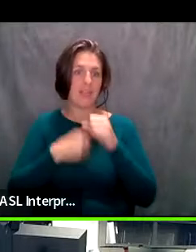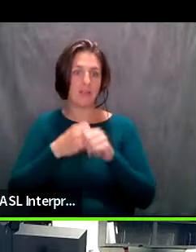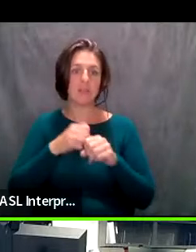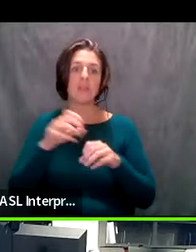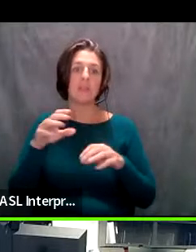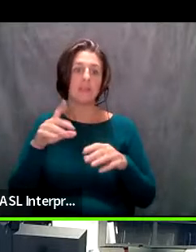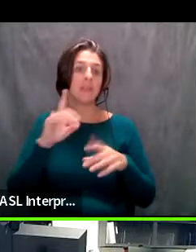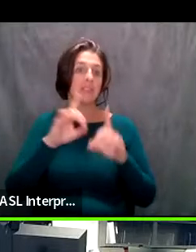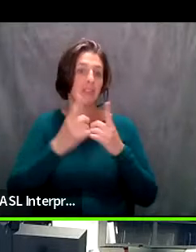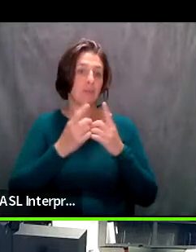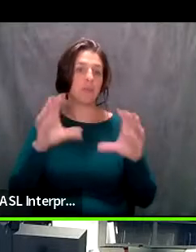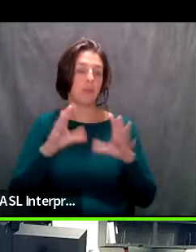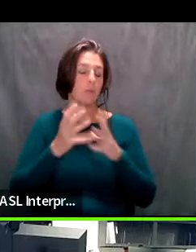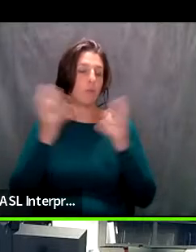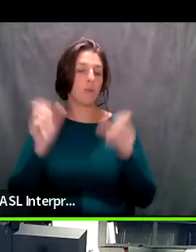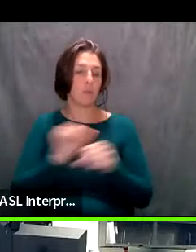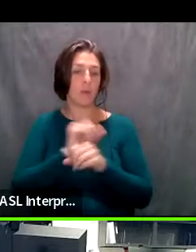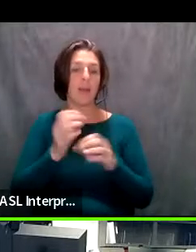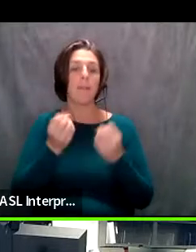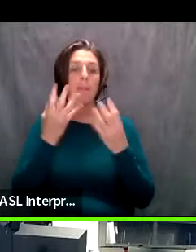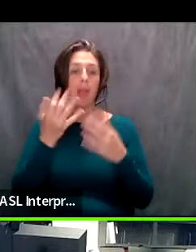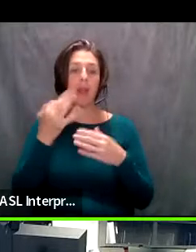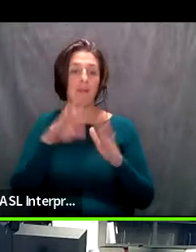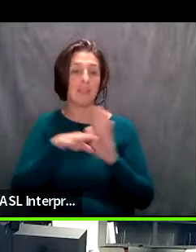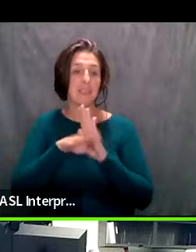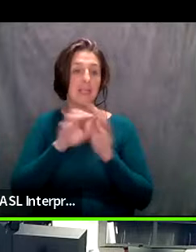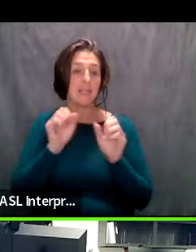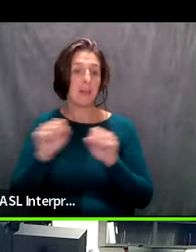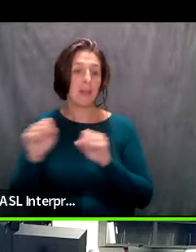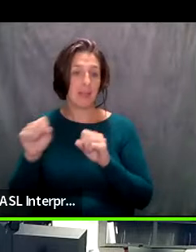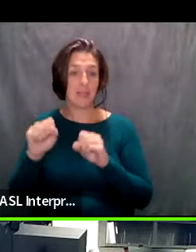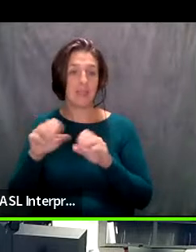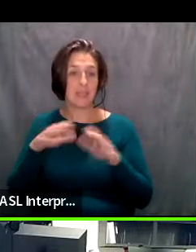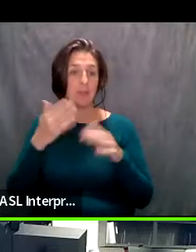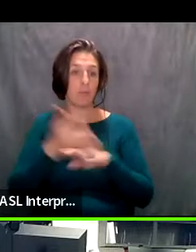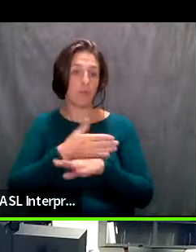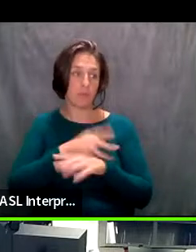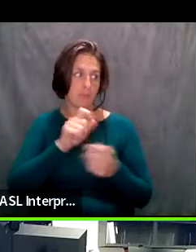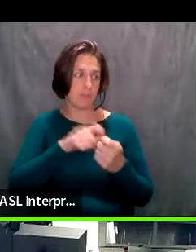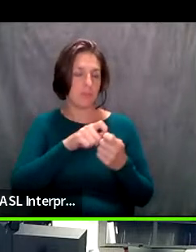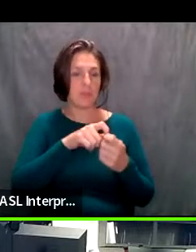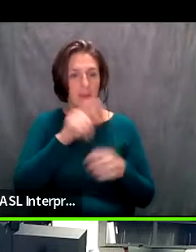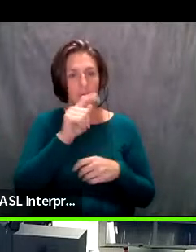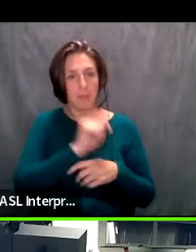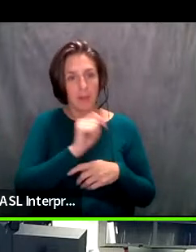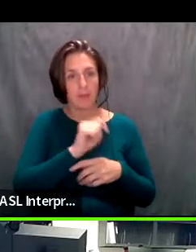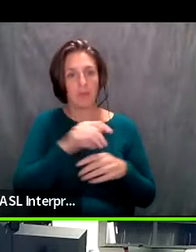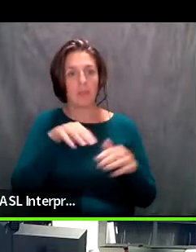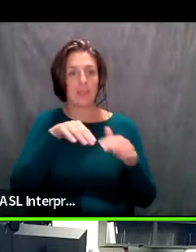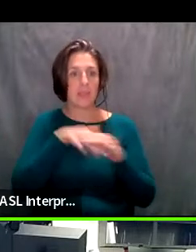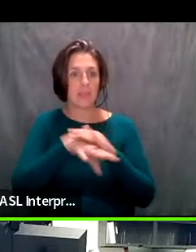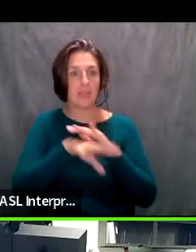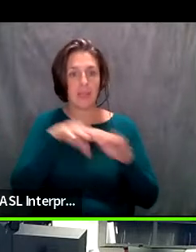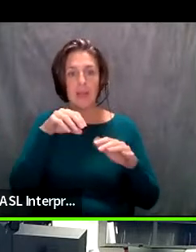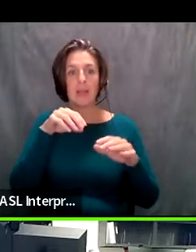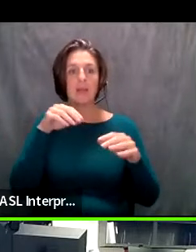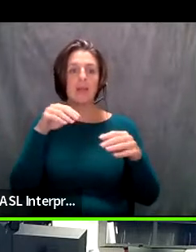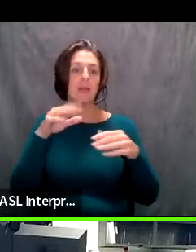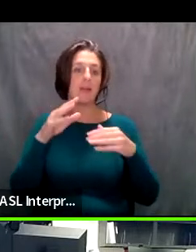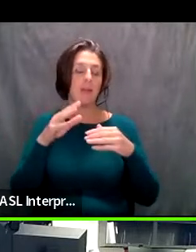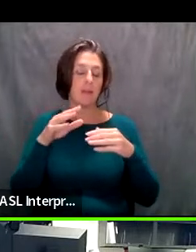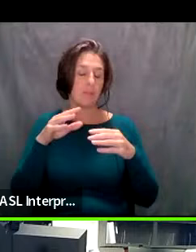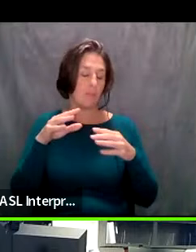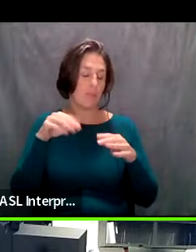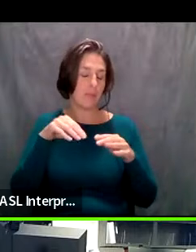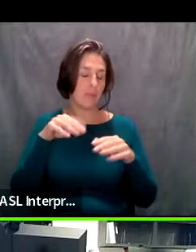work, many of those accessibility improvements, particularly toilet rooms, access into the rooms or into the building, as you well know,